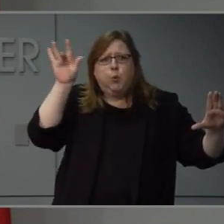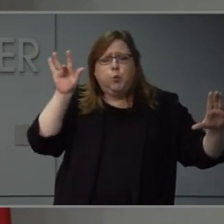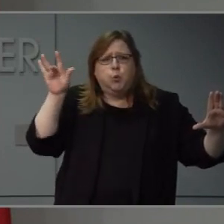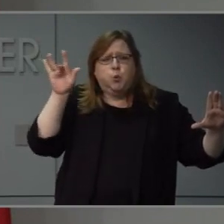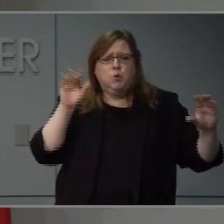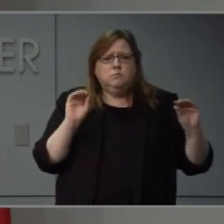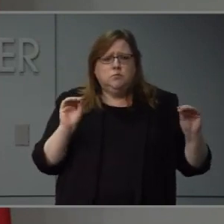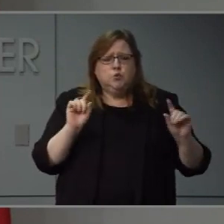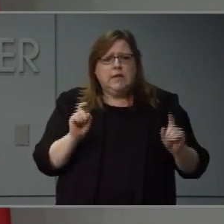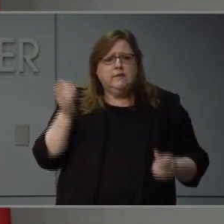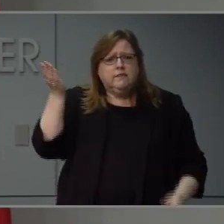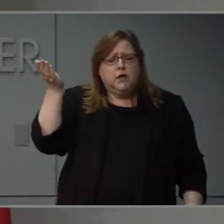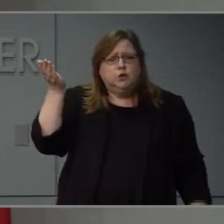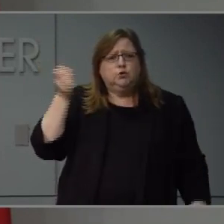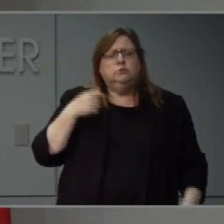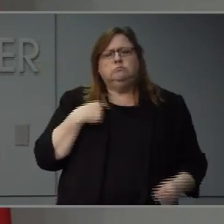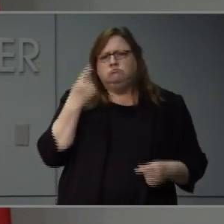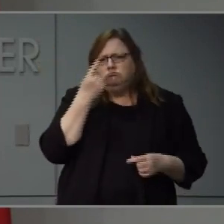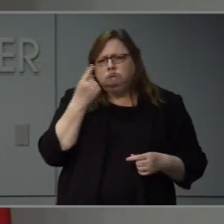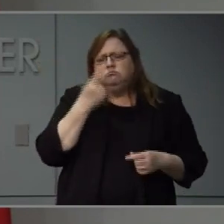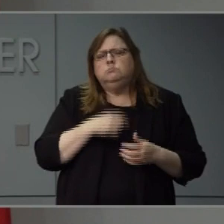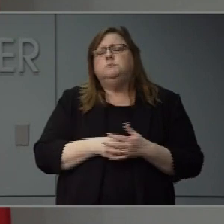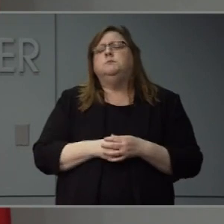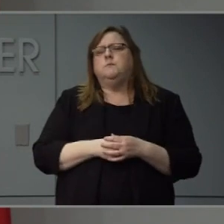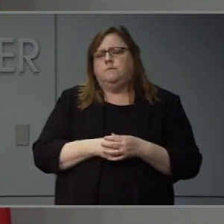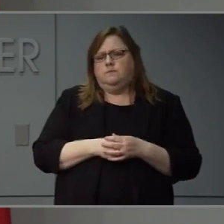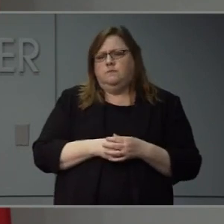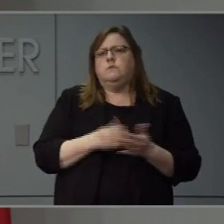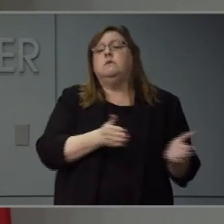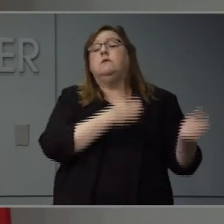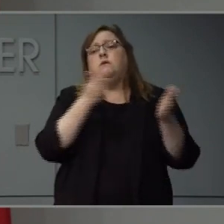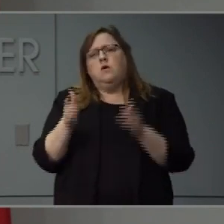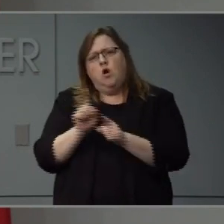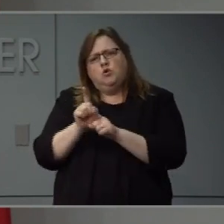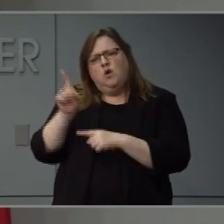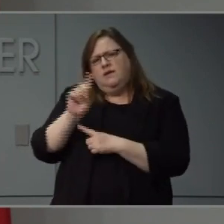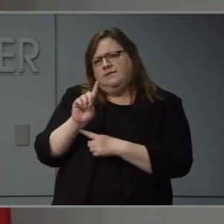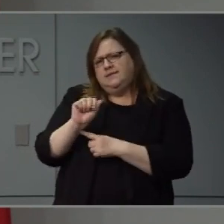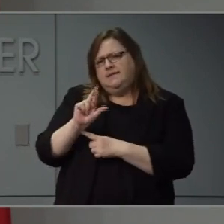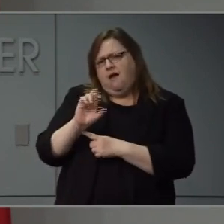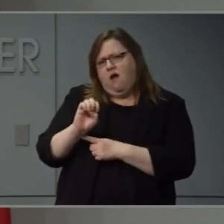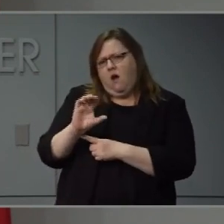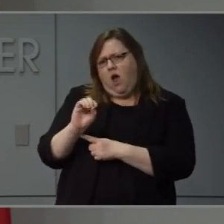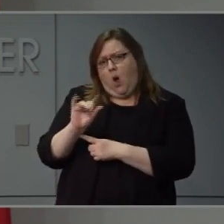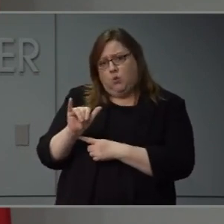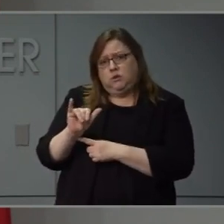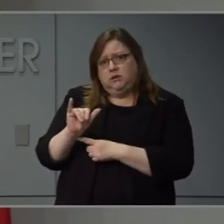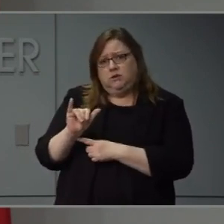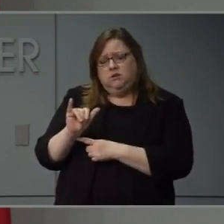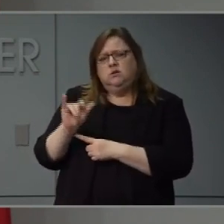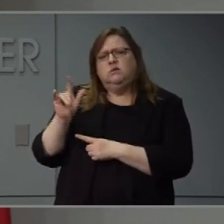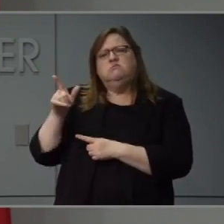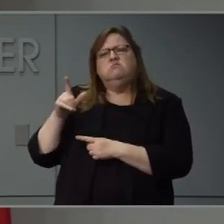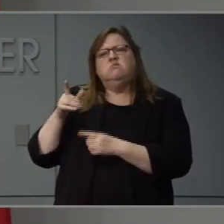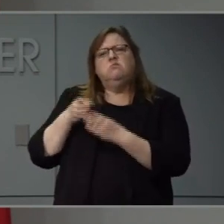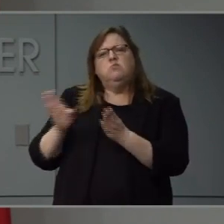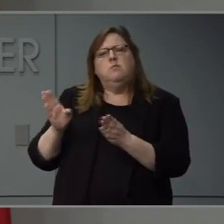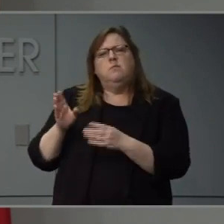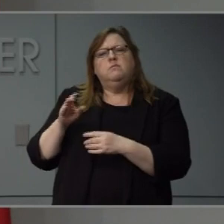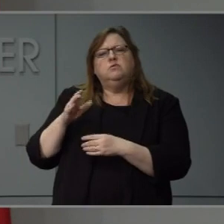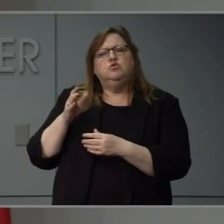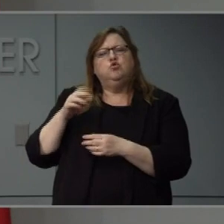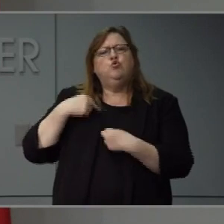And also, Dare County pointed out yesterday, Dare County's Health and Human Service Director pointed out that they have tried to